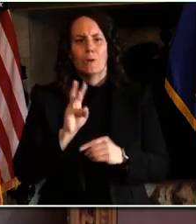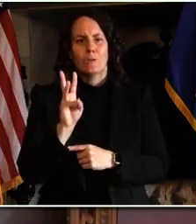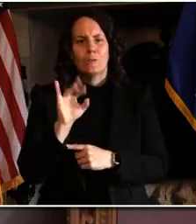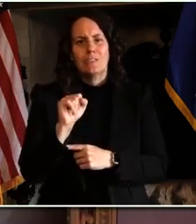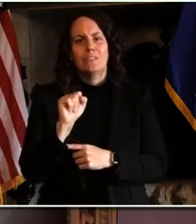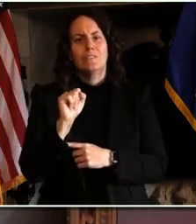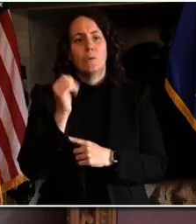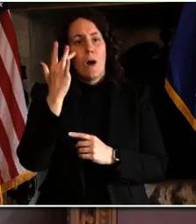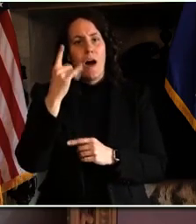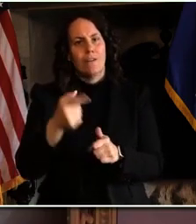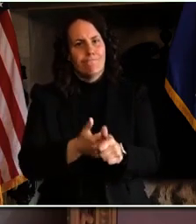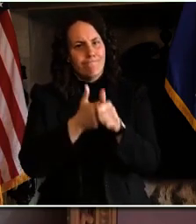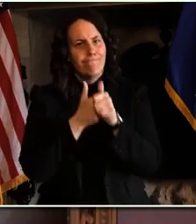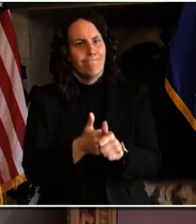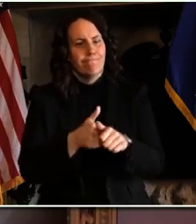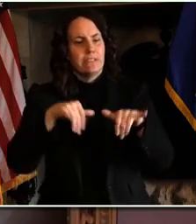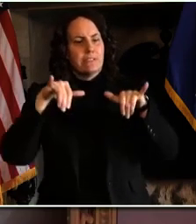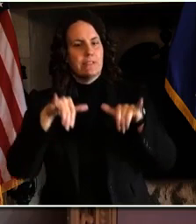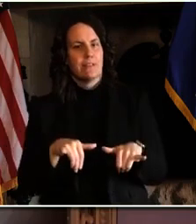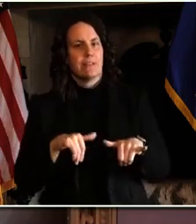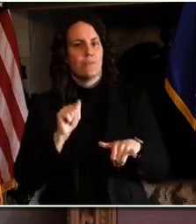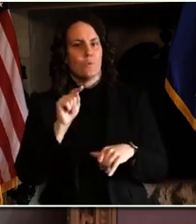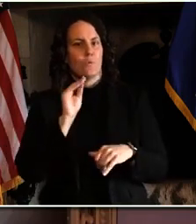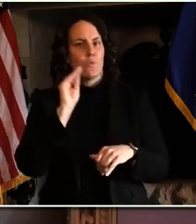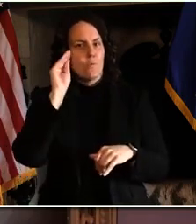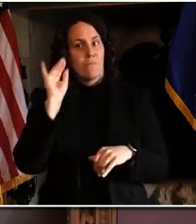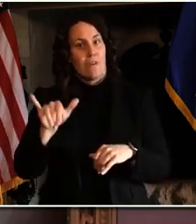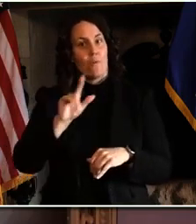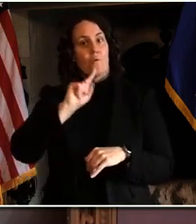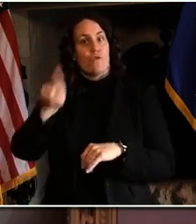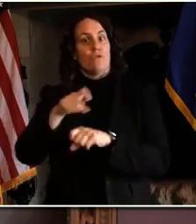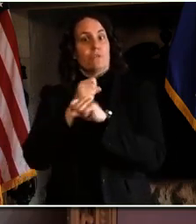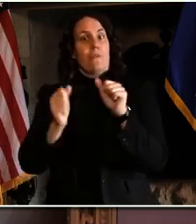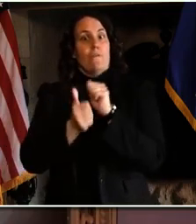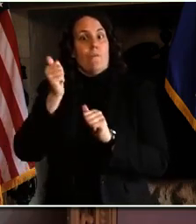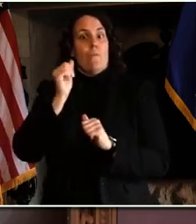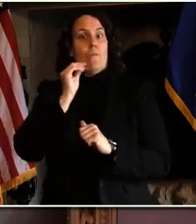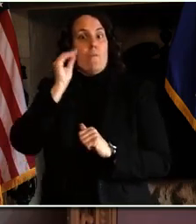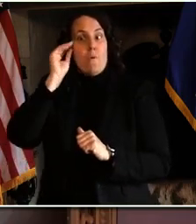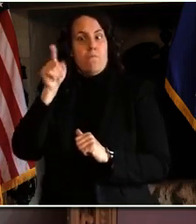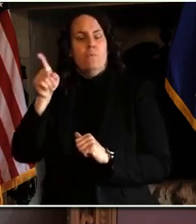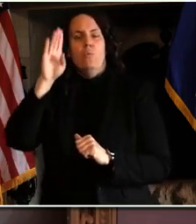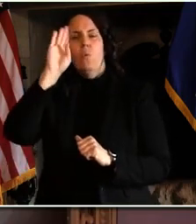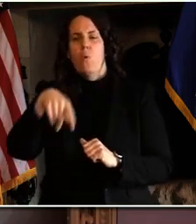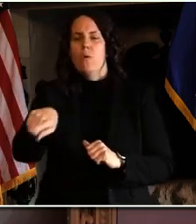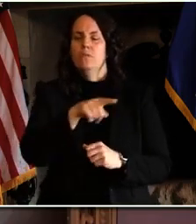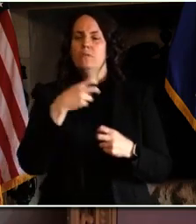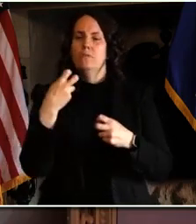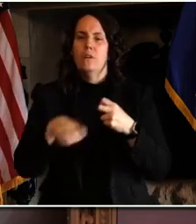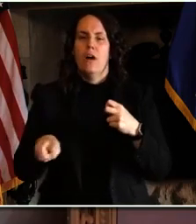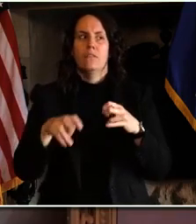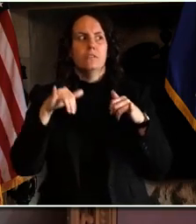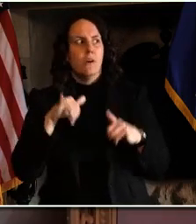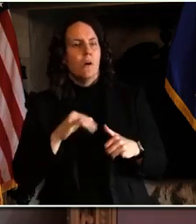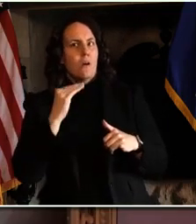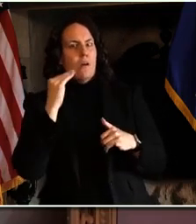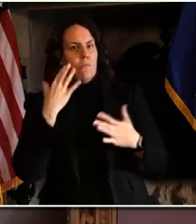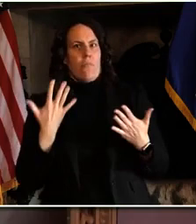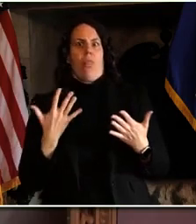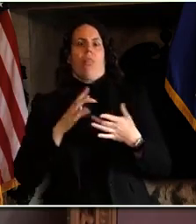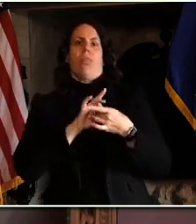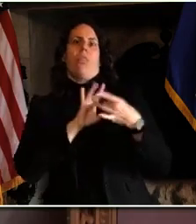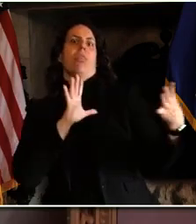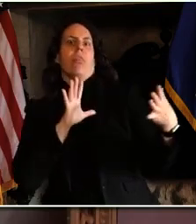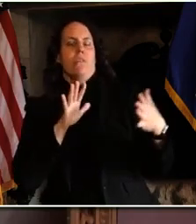home order seriously. We know this is tough, but it's a necessary issue in order to